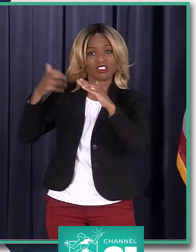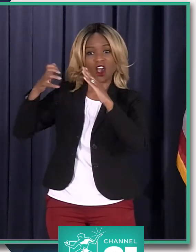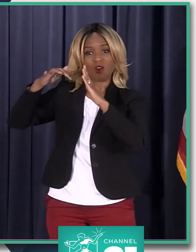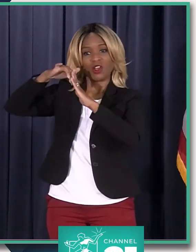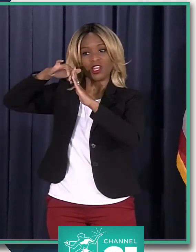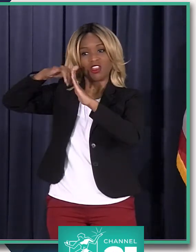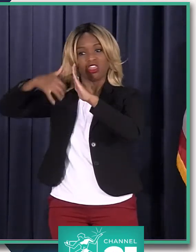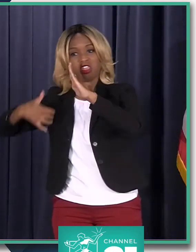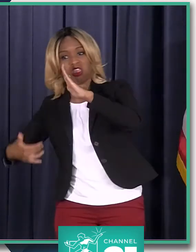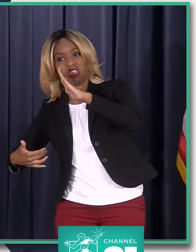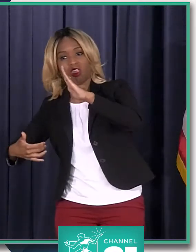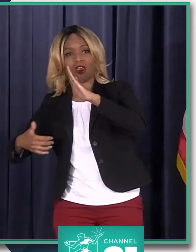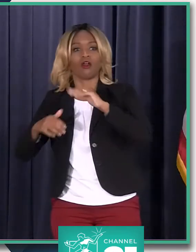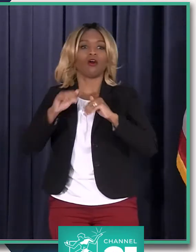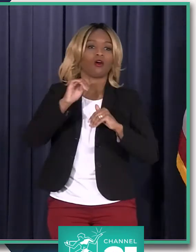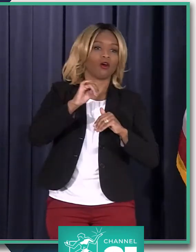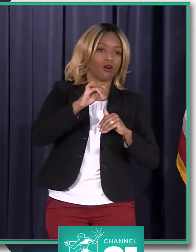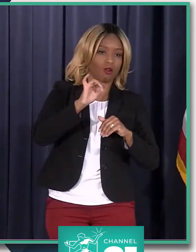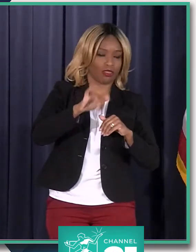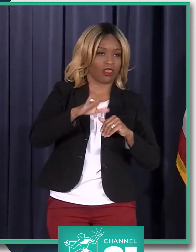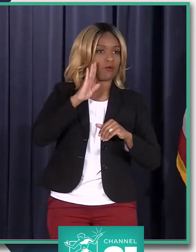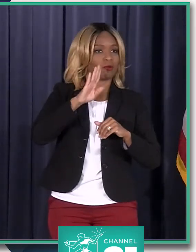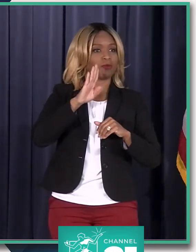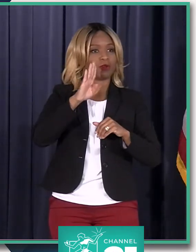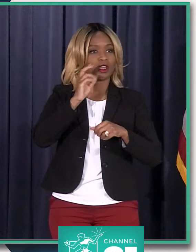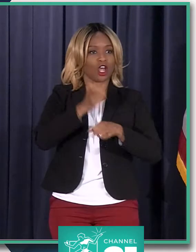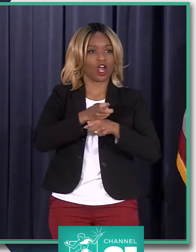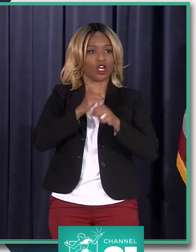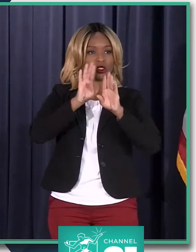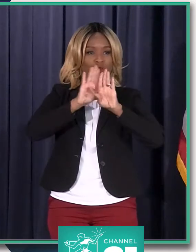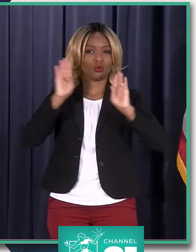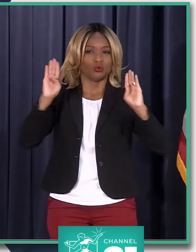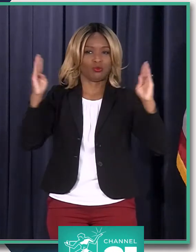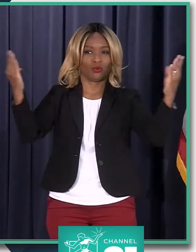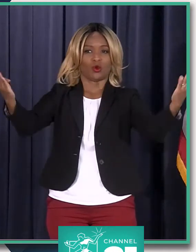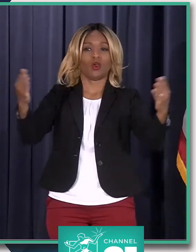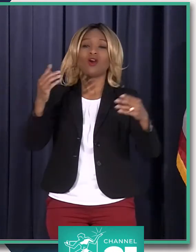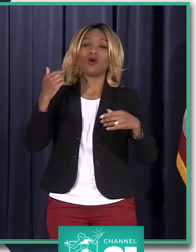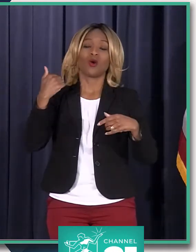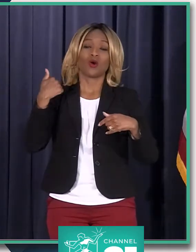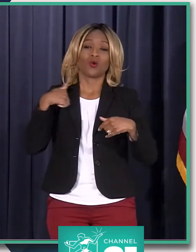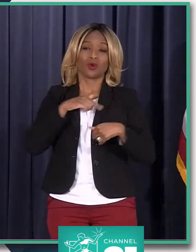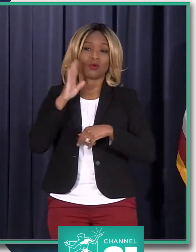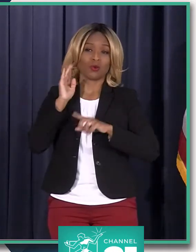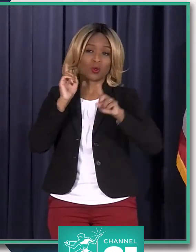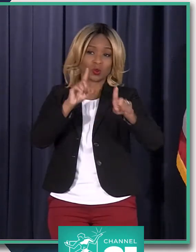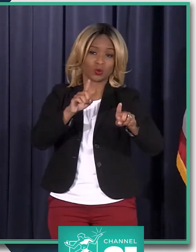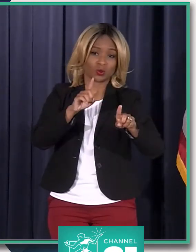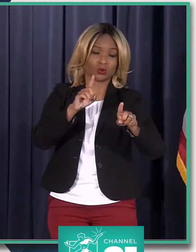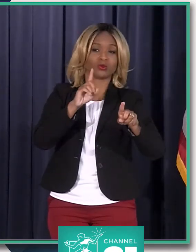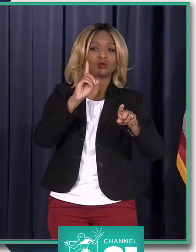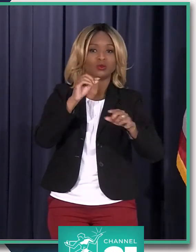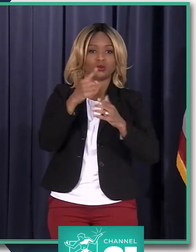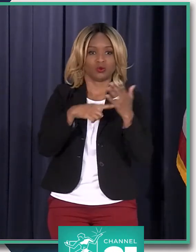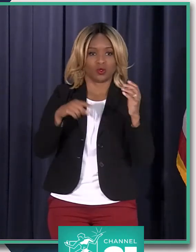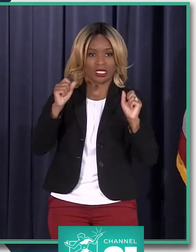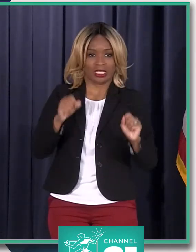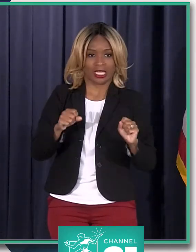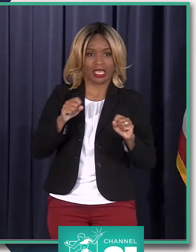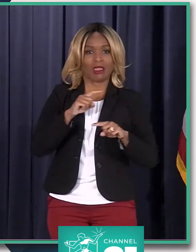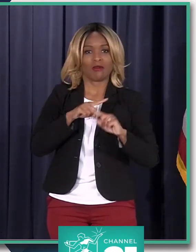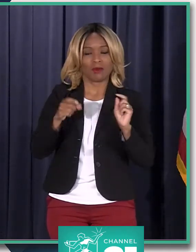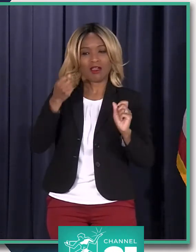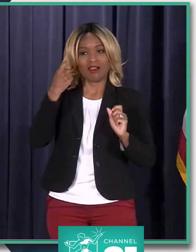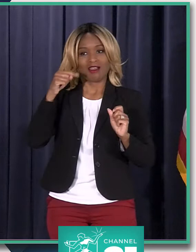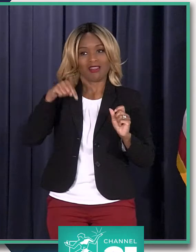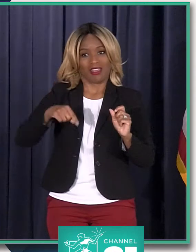that's going to be harder to board up. Right. Okay, we'll go out and do what we can. But this